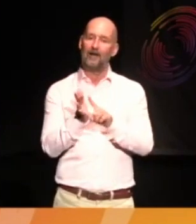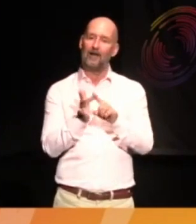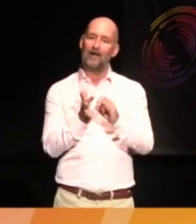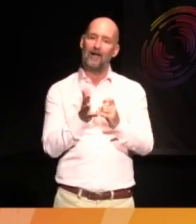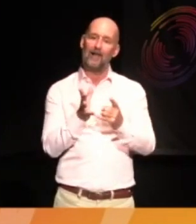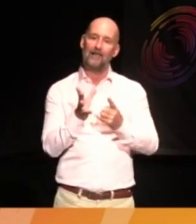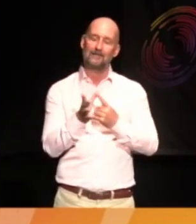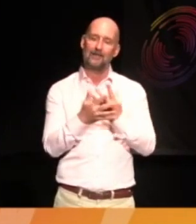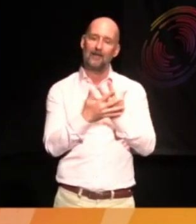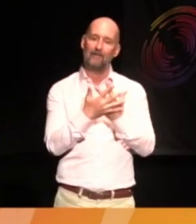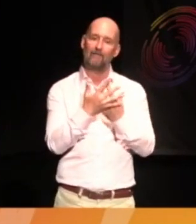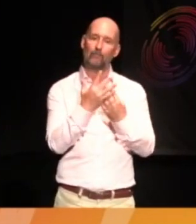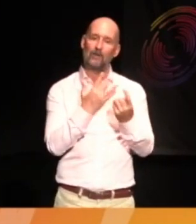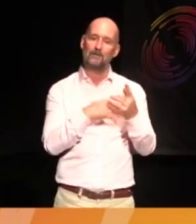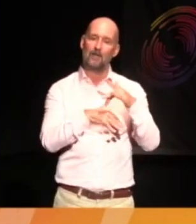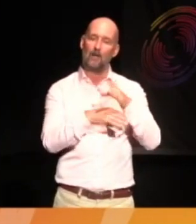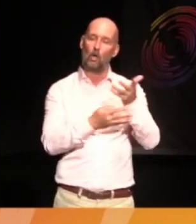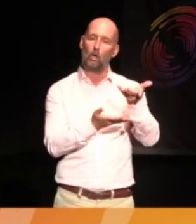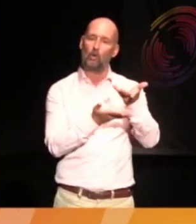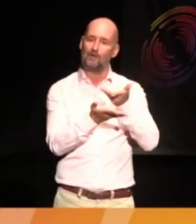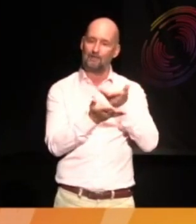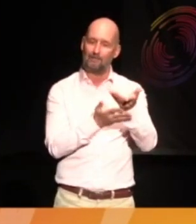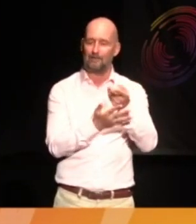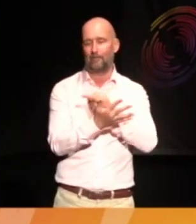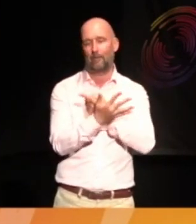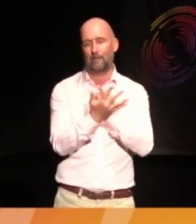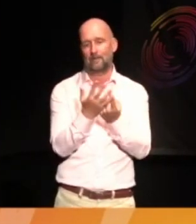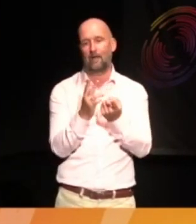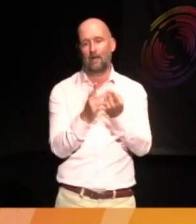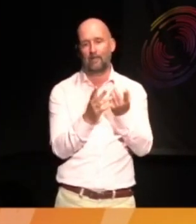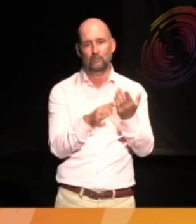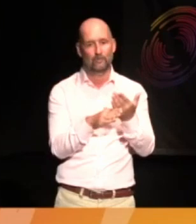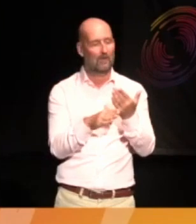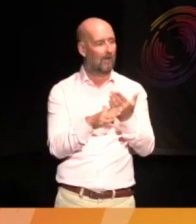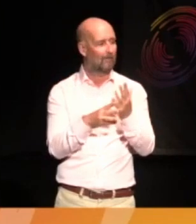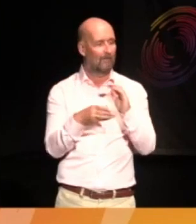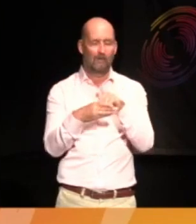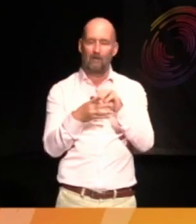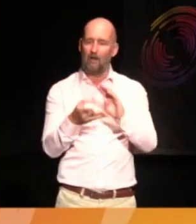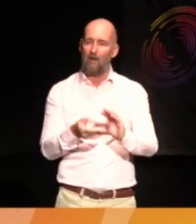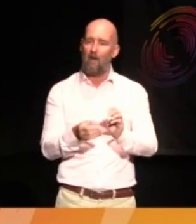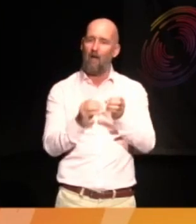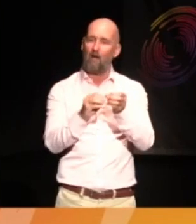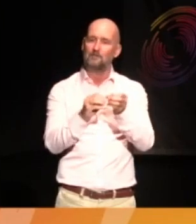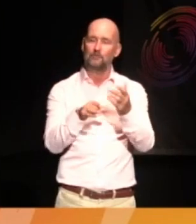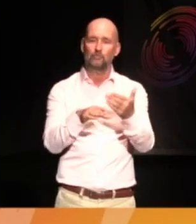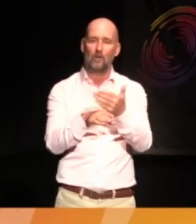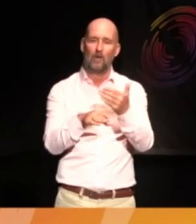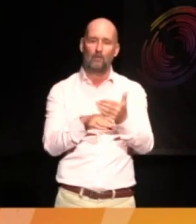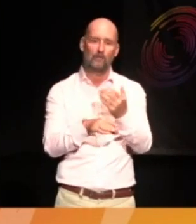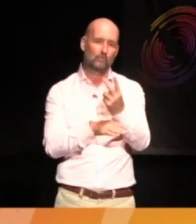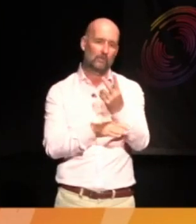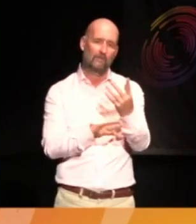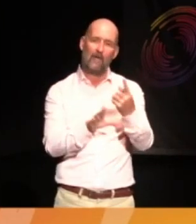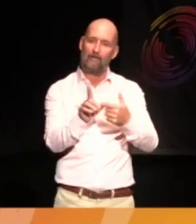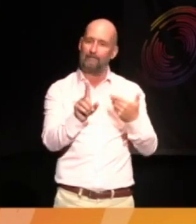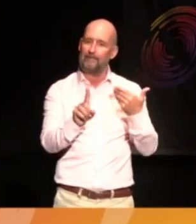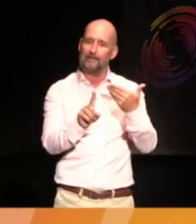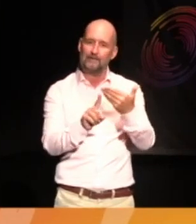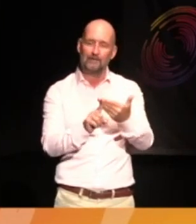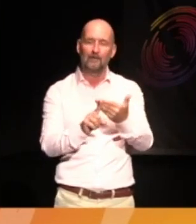a freelance consultant, amongst other things, and I've worked in the arts sector for 25 years, mainly